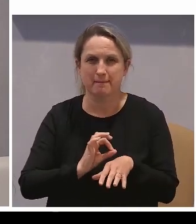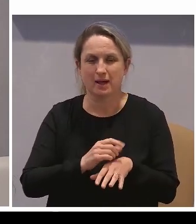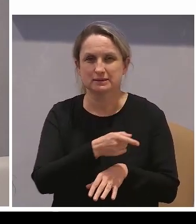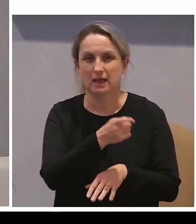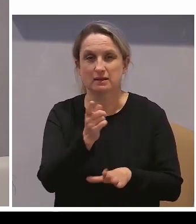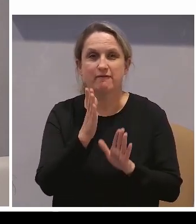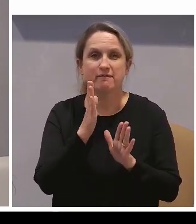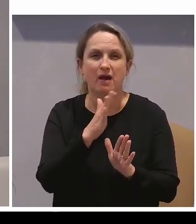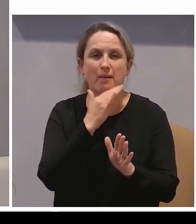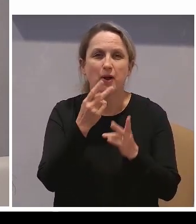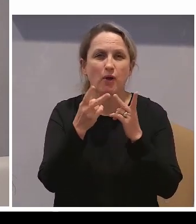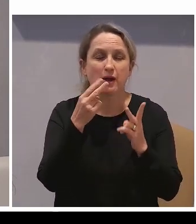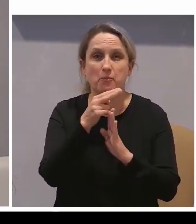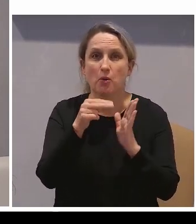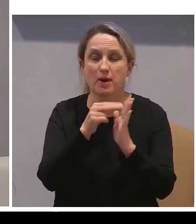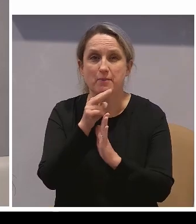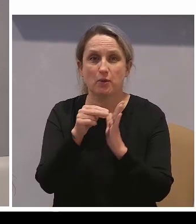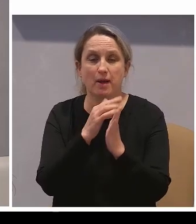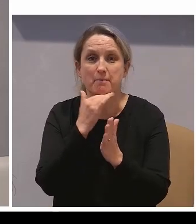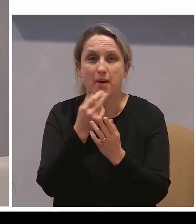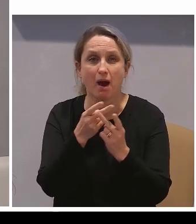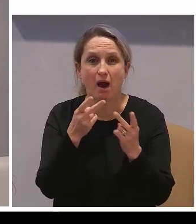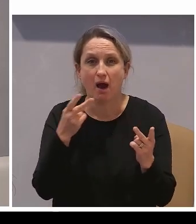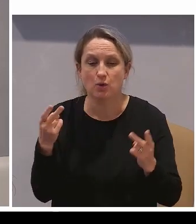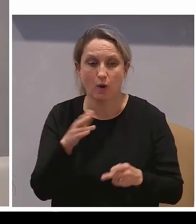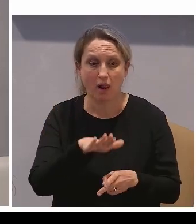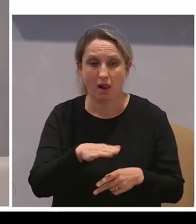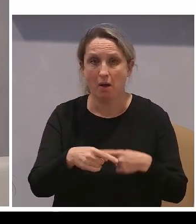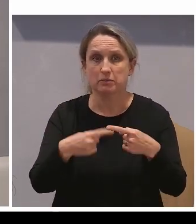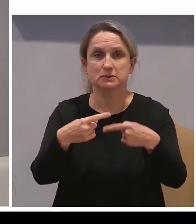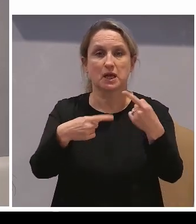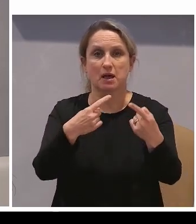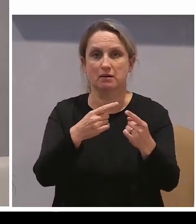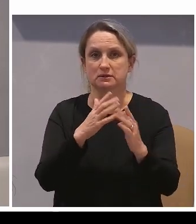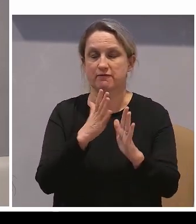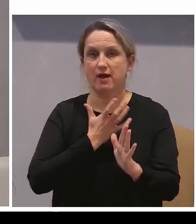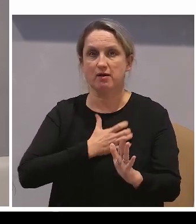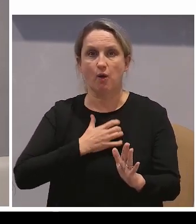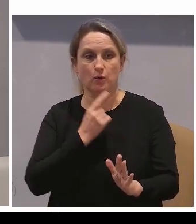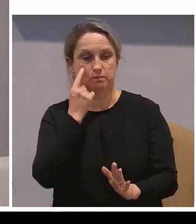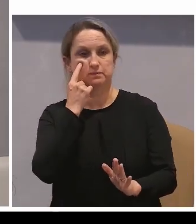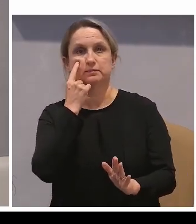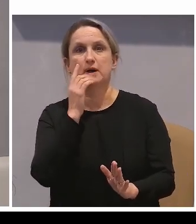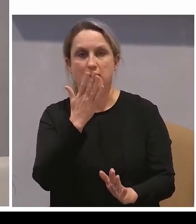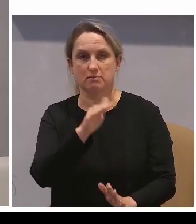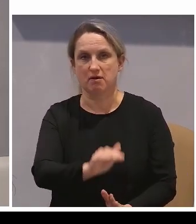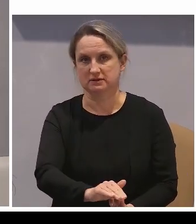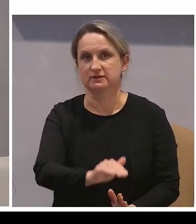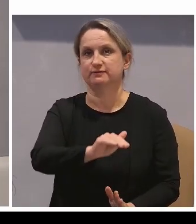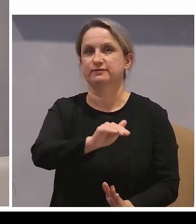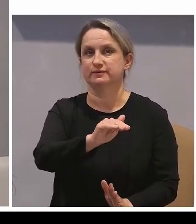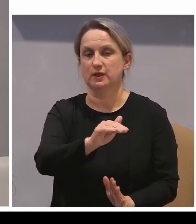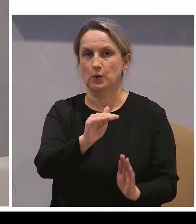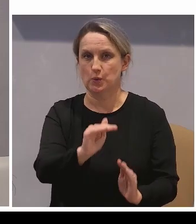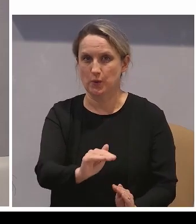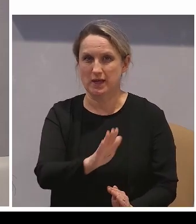väga palju they erinevaid remain probleeme, relatively aga lapseeas shorter on see than their üks peers. väga oluline tunnus. Väike kasv, This is lapsed on one